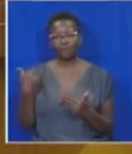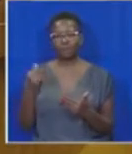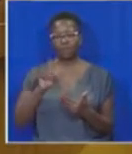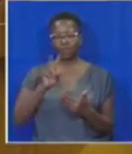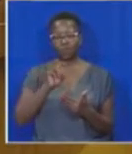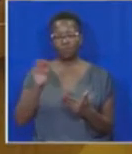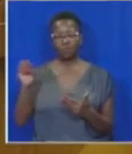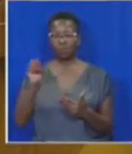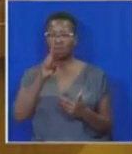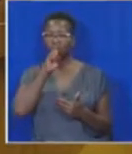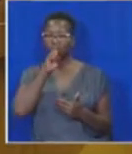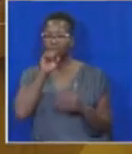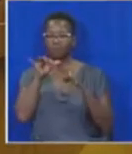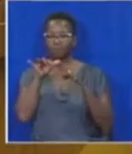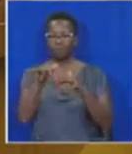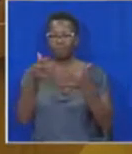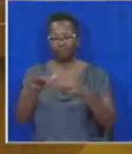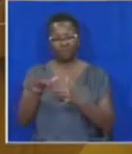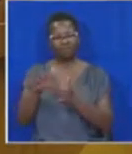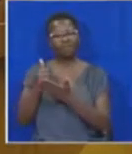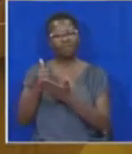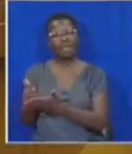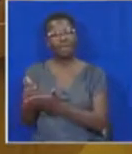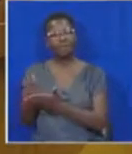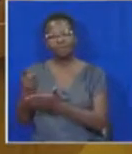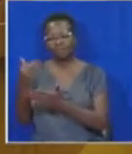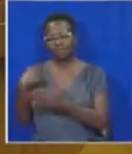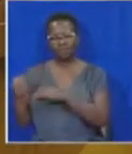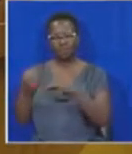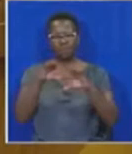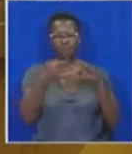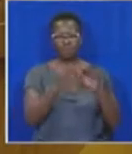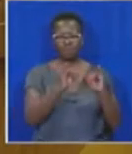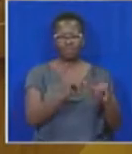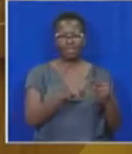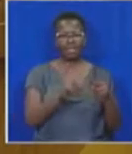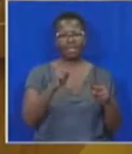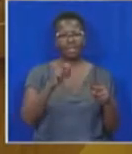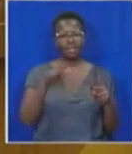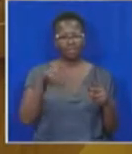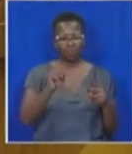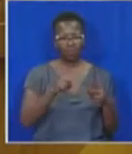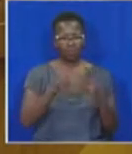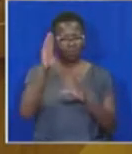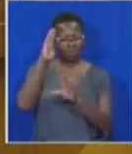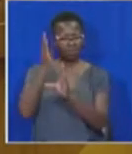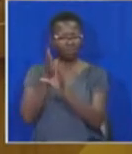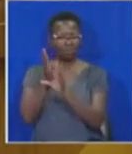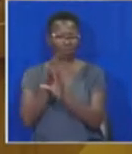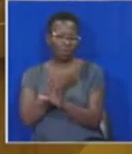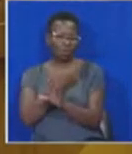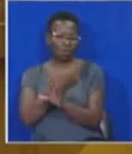receiving highly specialized chronic psychiatric care had to be moved to families, NGOs and psychiatric hospitals, and the way in which they were